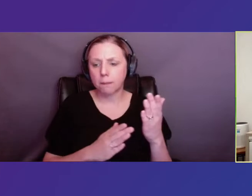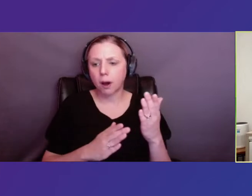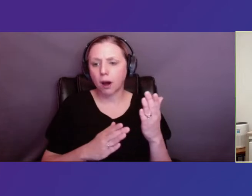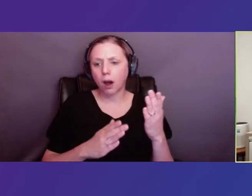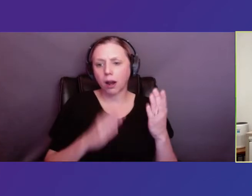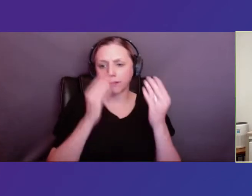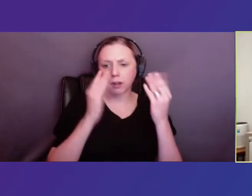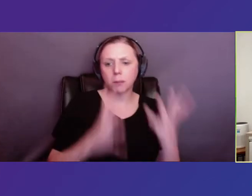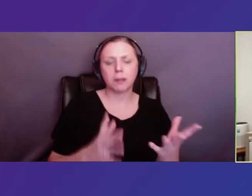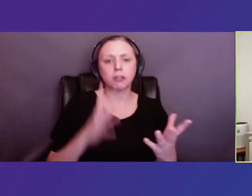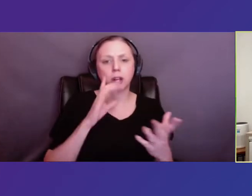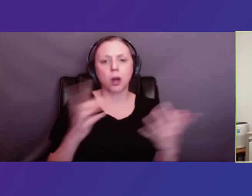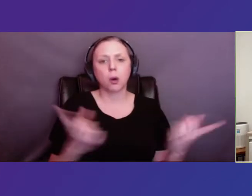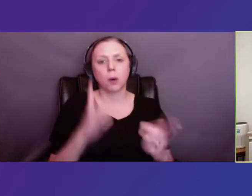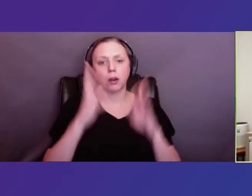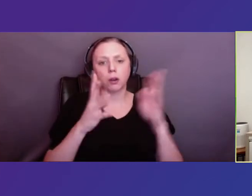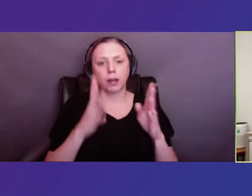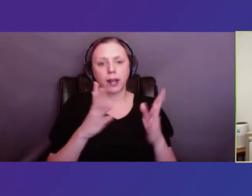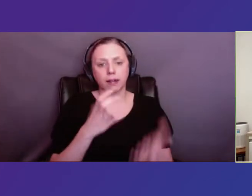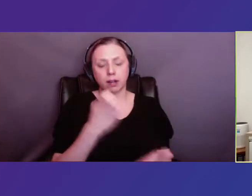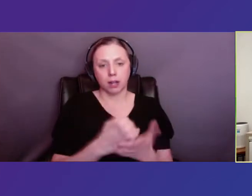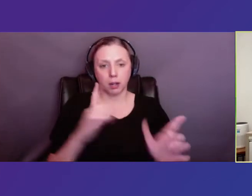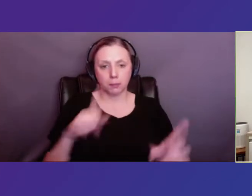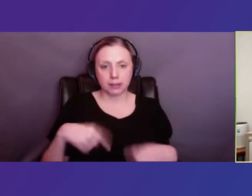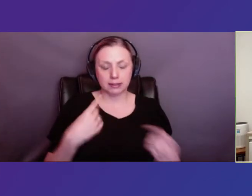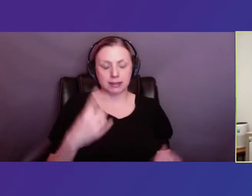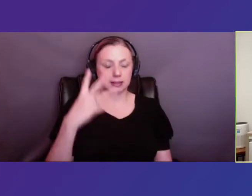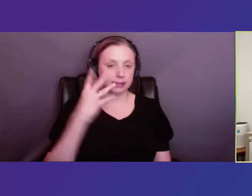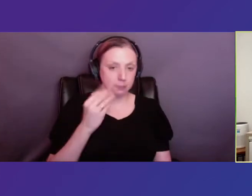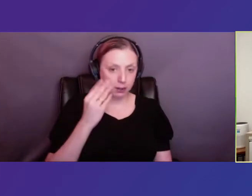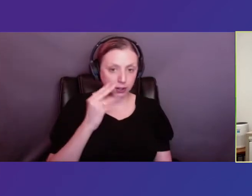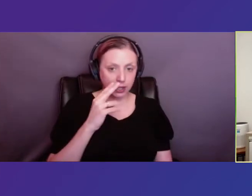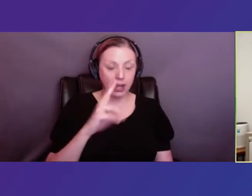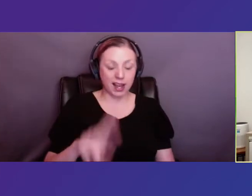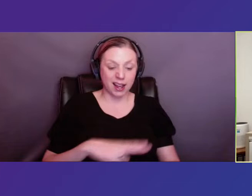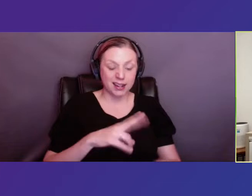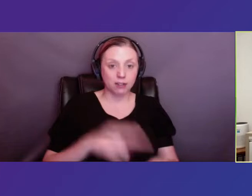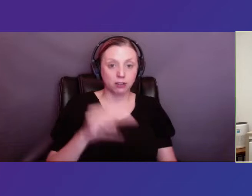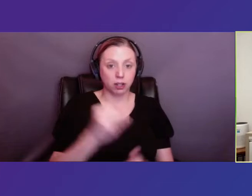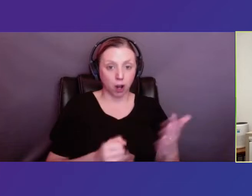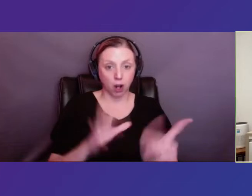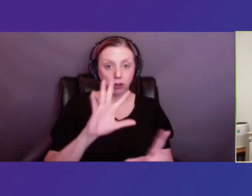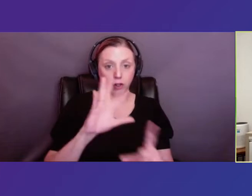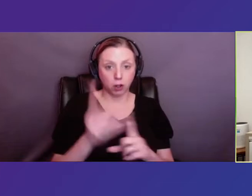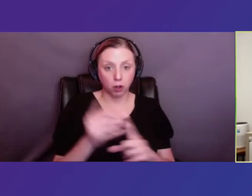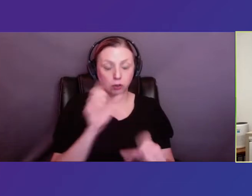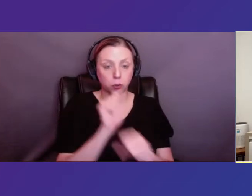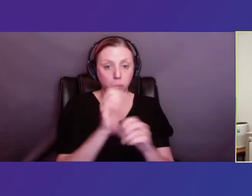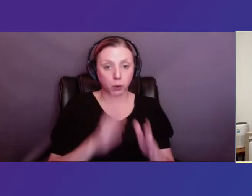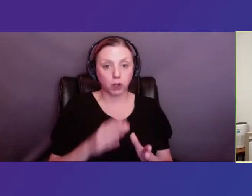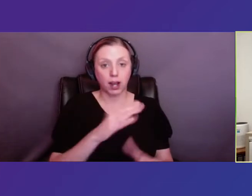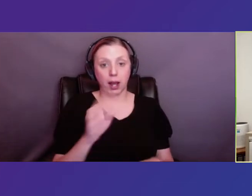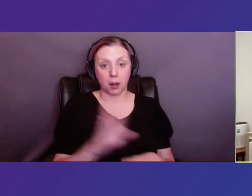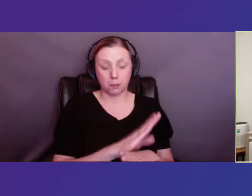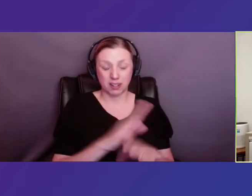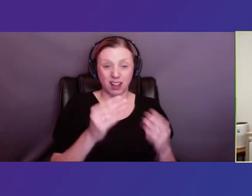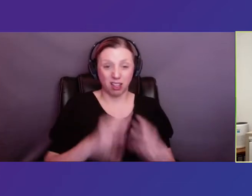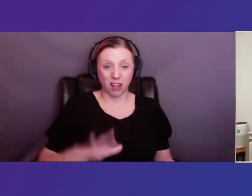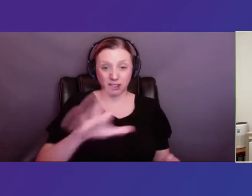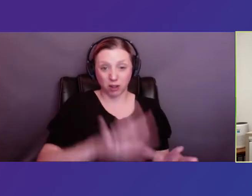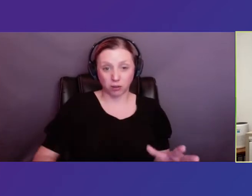has experienced. Nationally, arts and cultural workers and businesses have lost